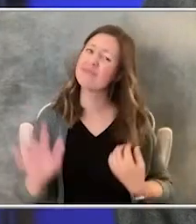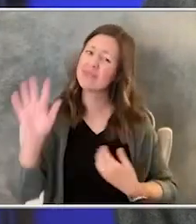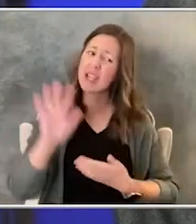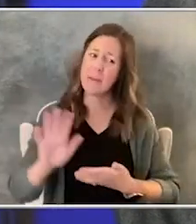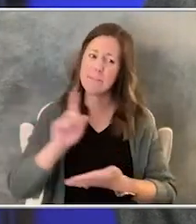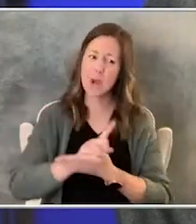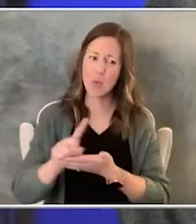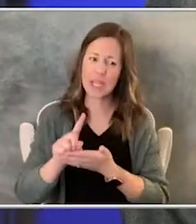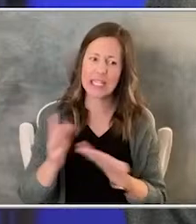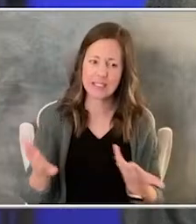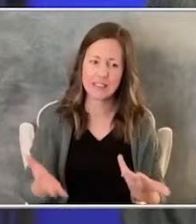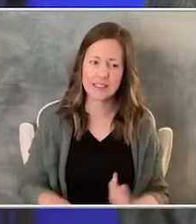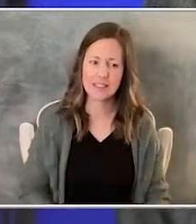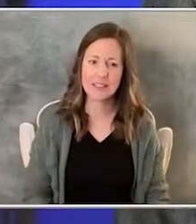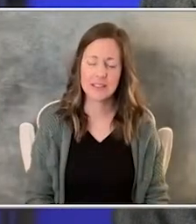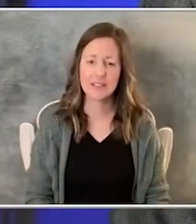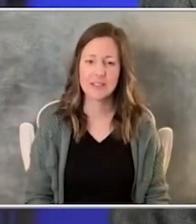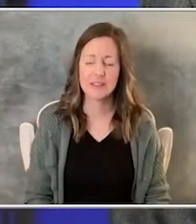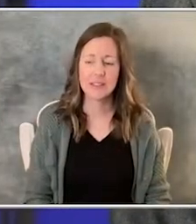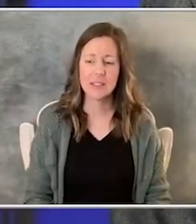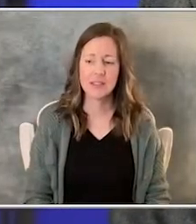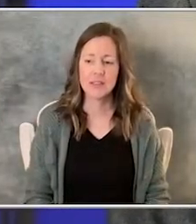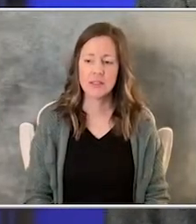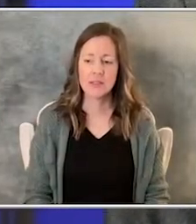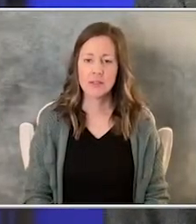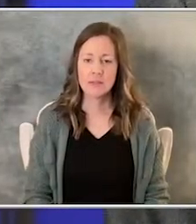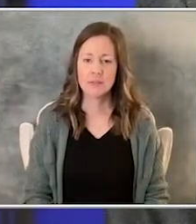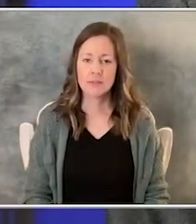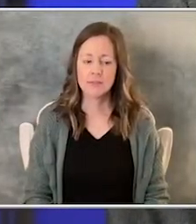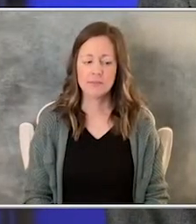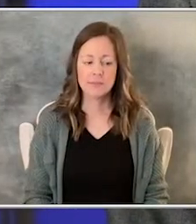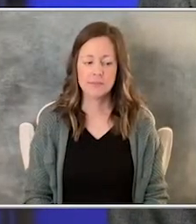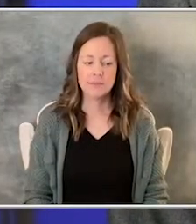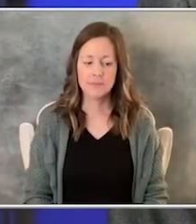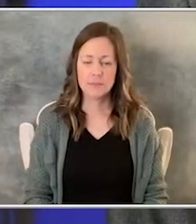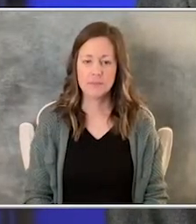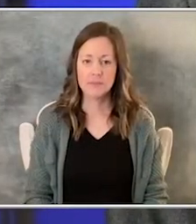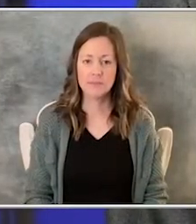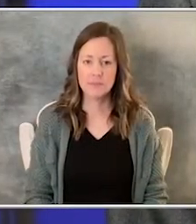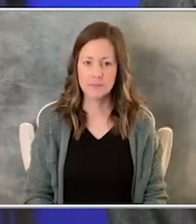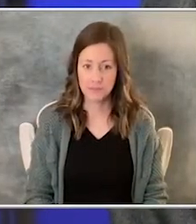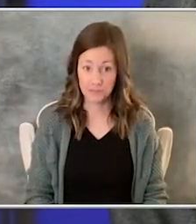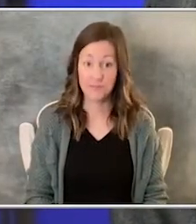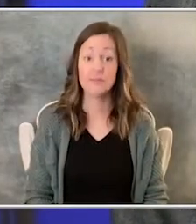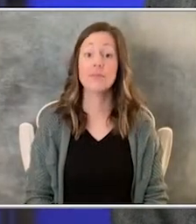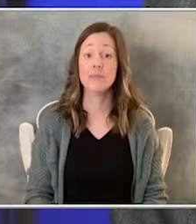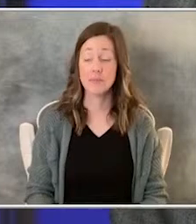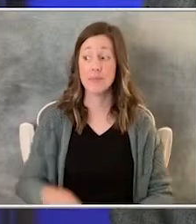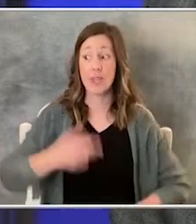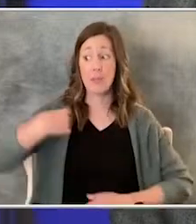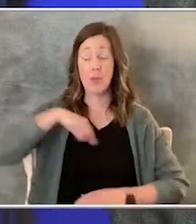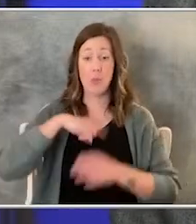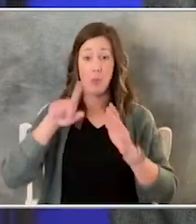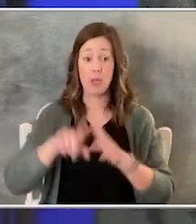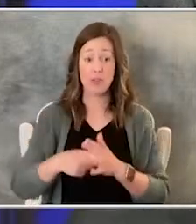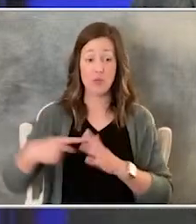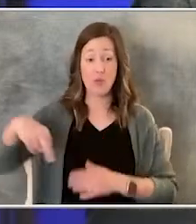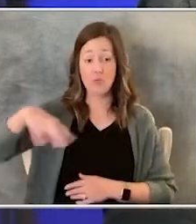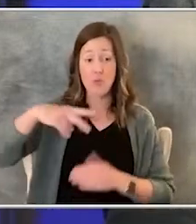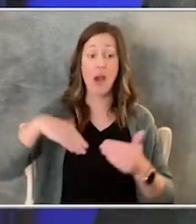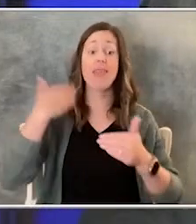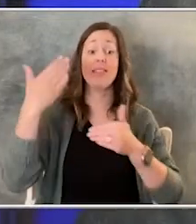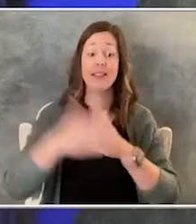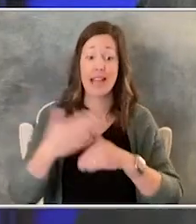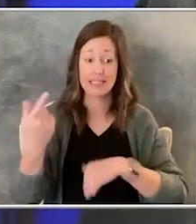would, you know, walk a block maybe at a slow pace and then have to stop and rest. But